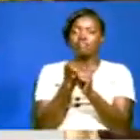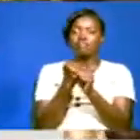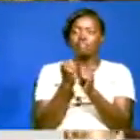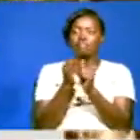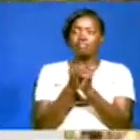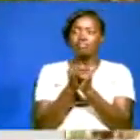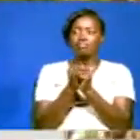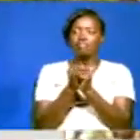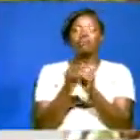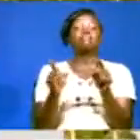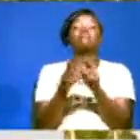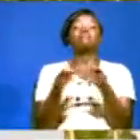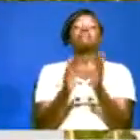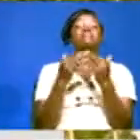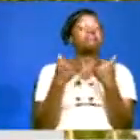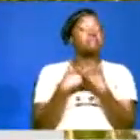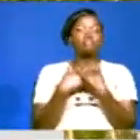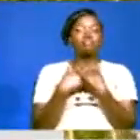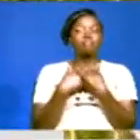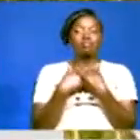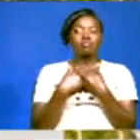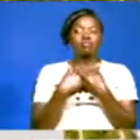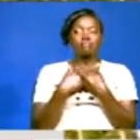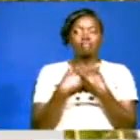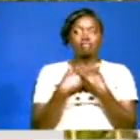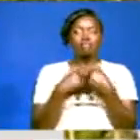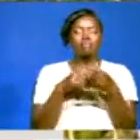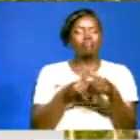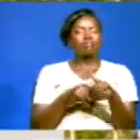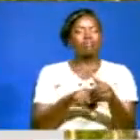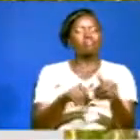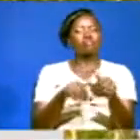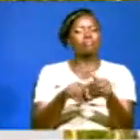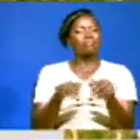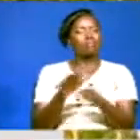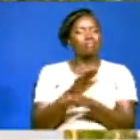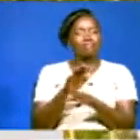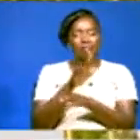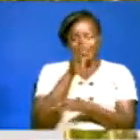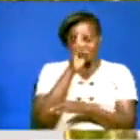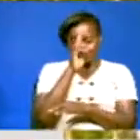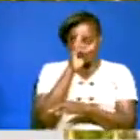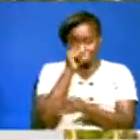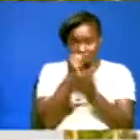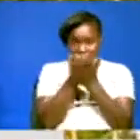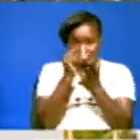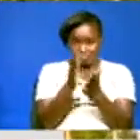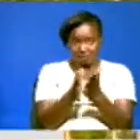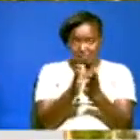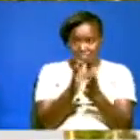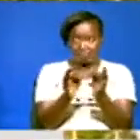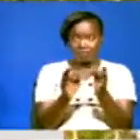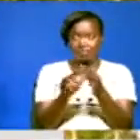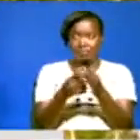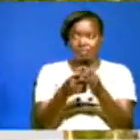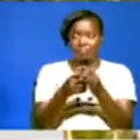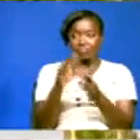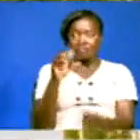Bado tuko na njia. Tutafuata kila afisa hata uwe nani. Na tukianza na waziri ambaye